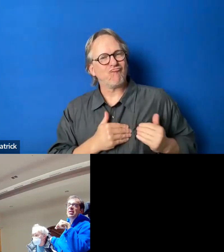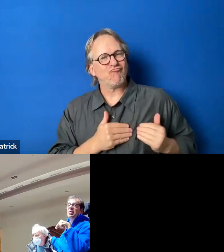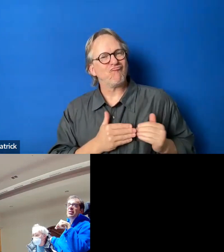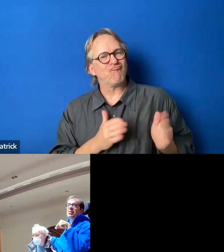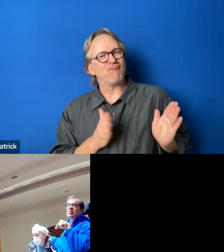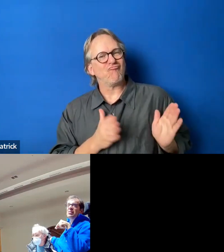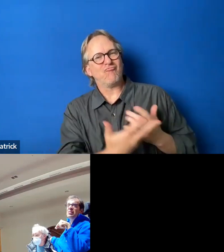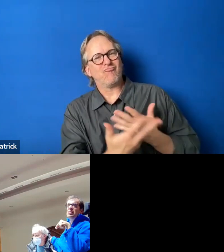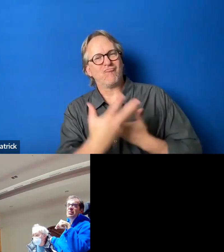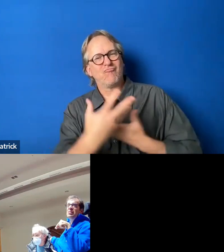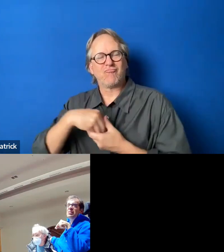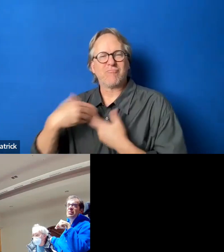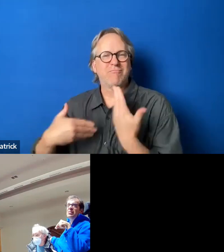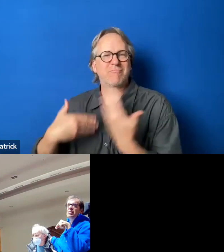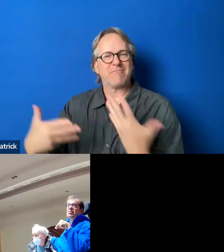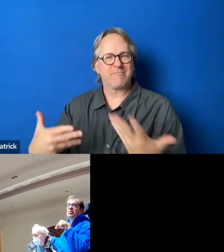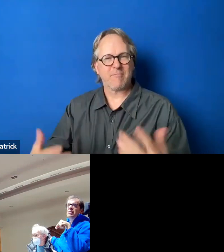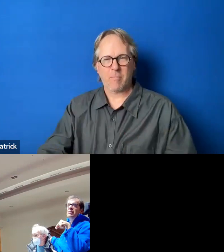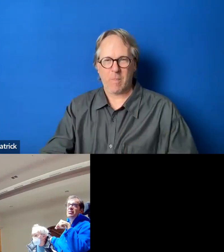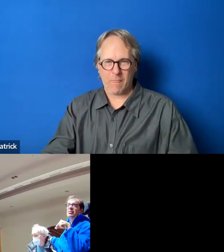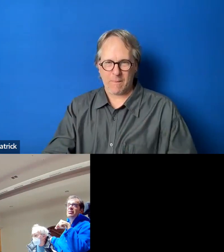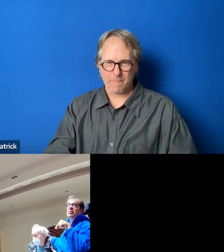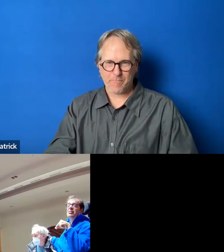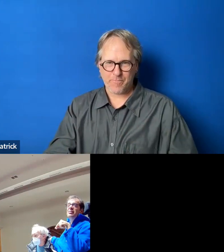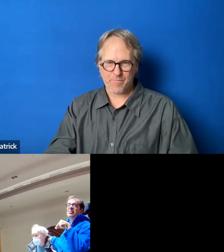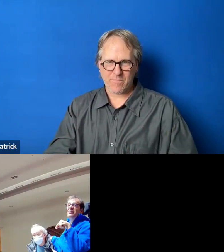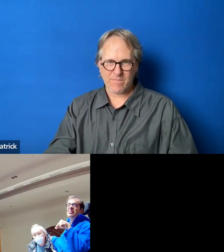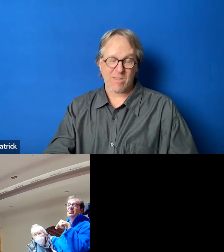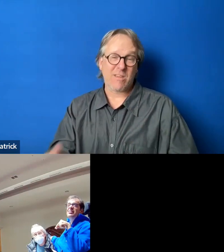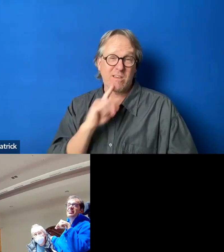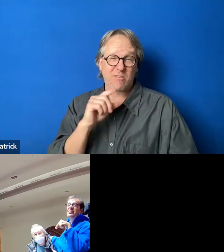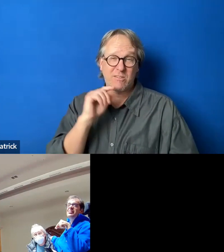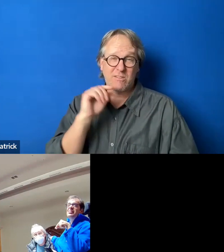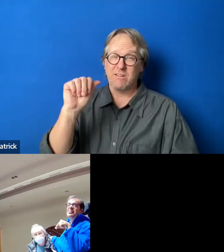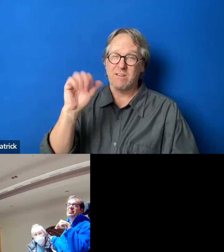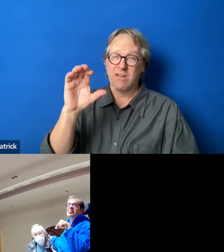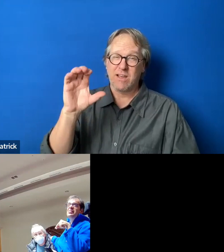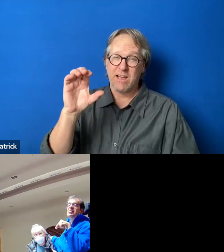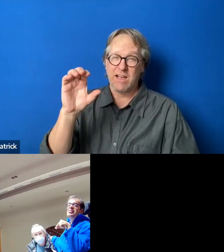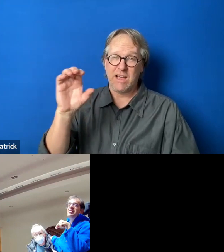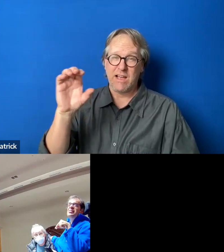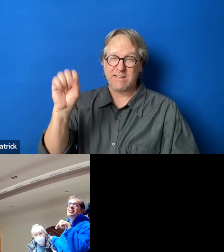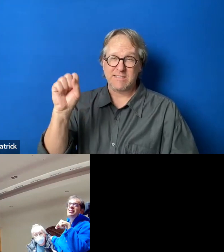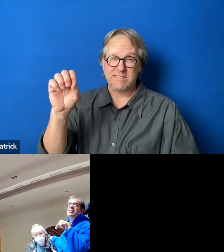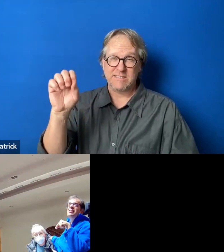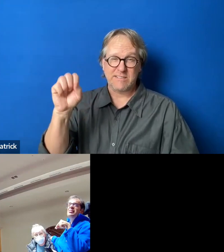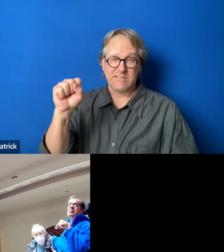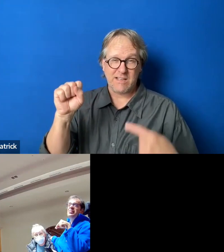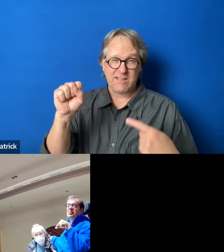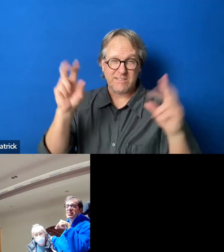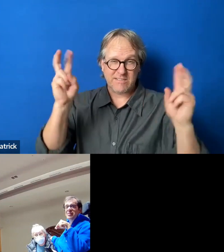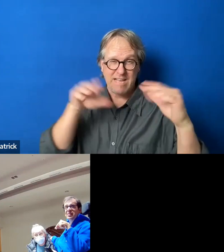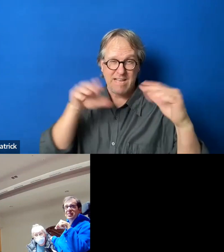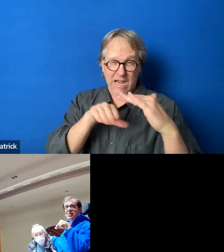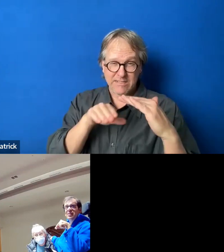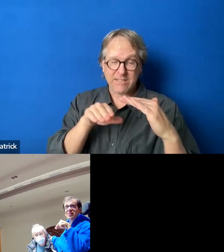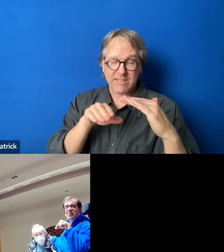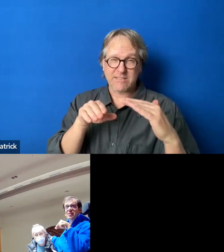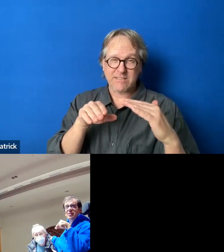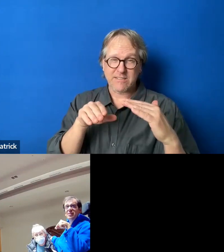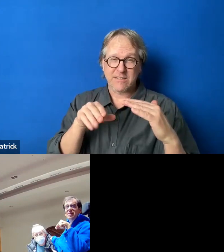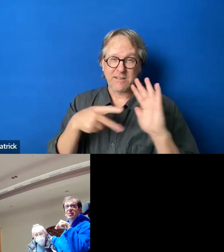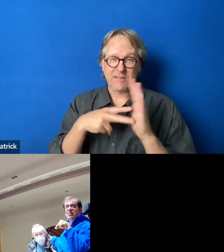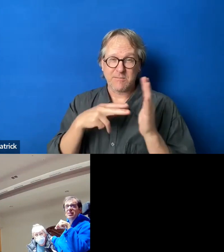person's issue. Our motto is access is every person's issue. I was surprised in our